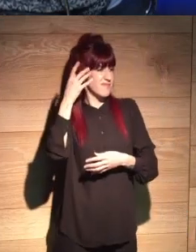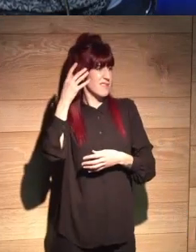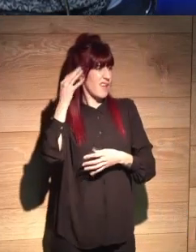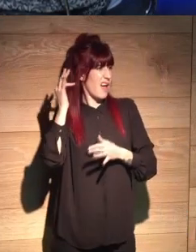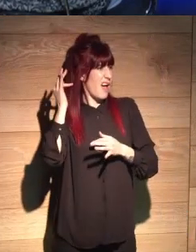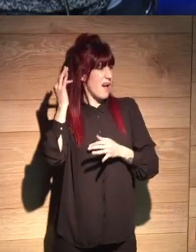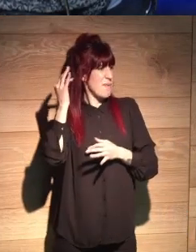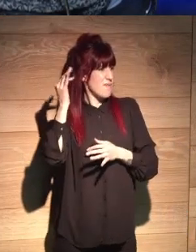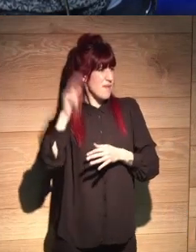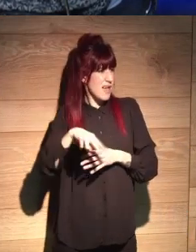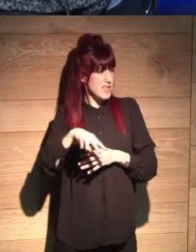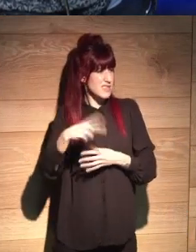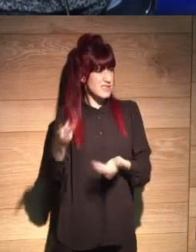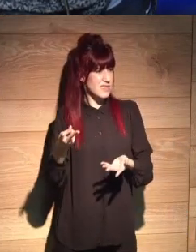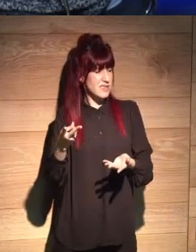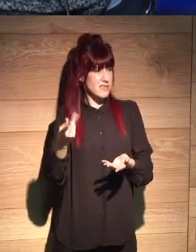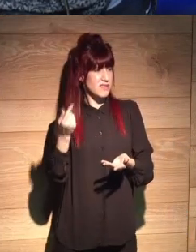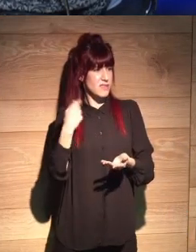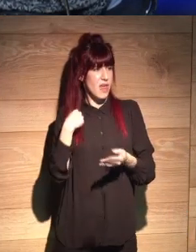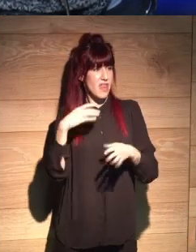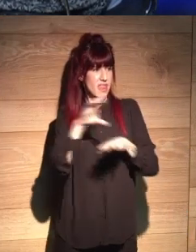I never thought of